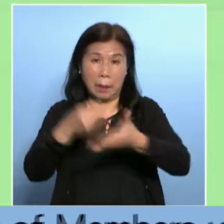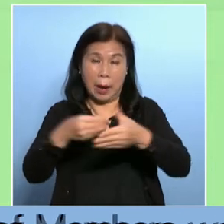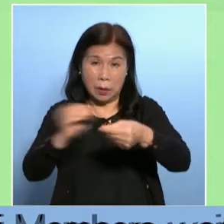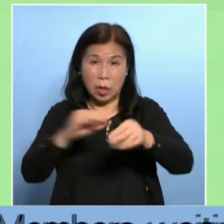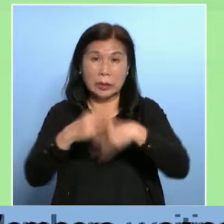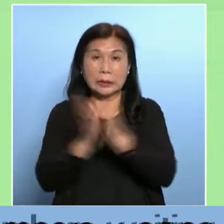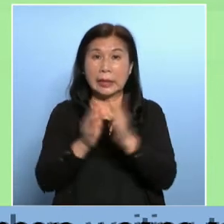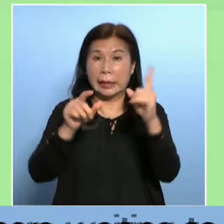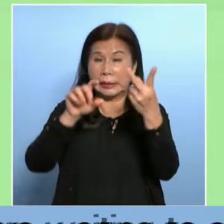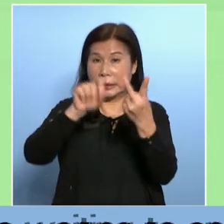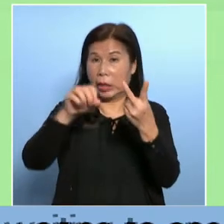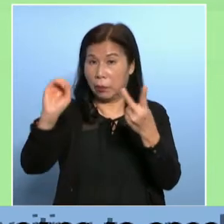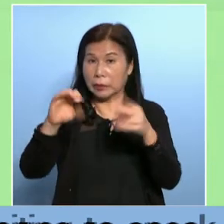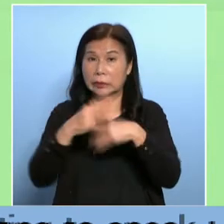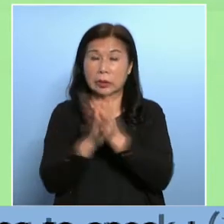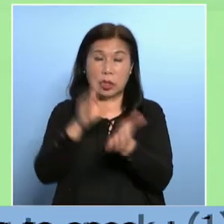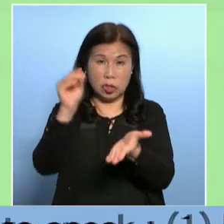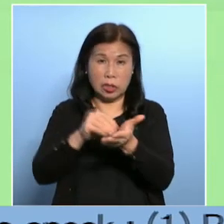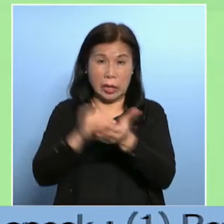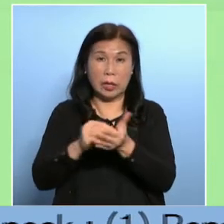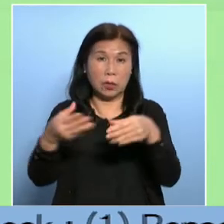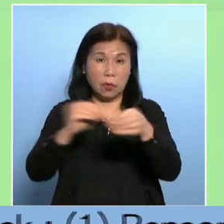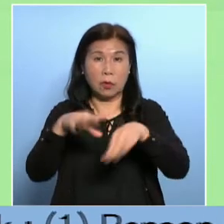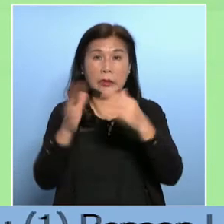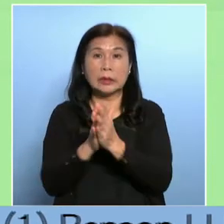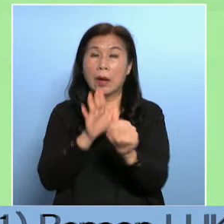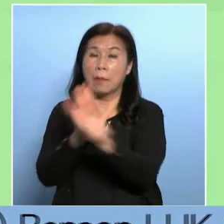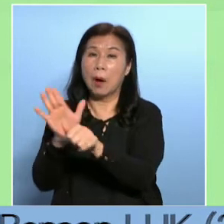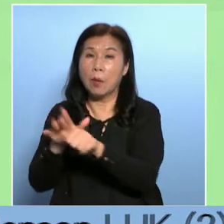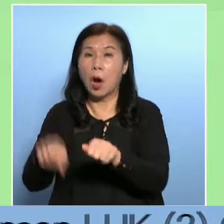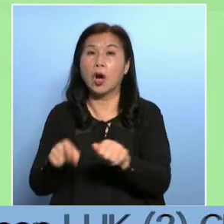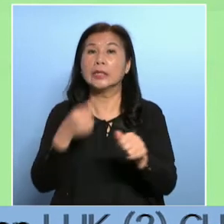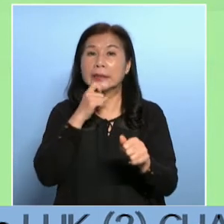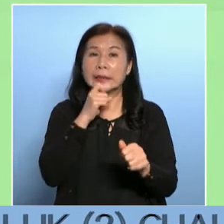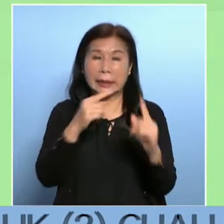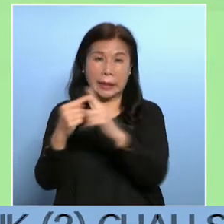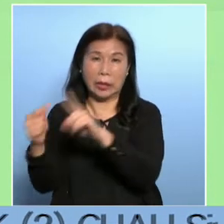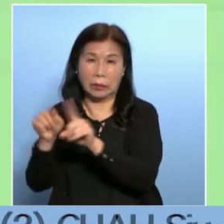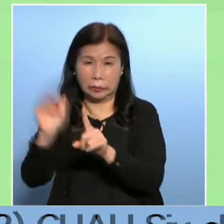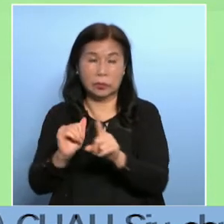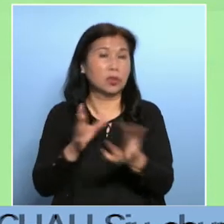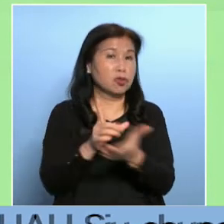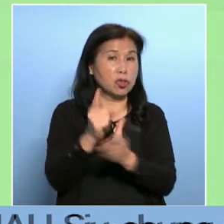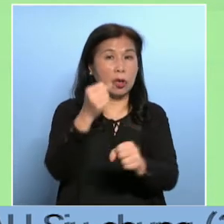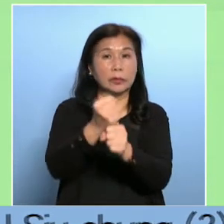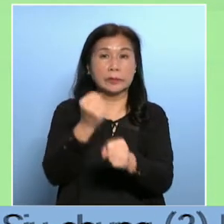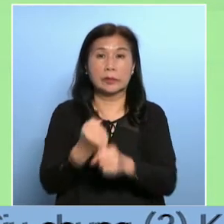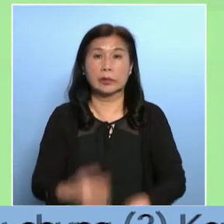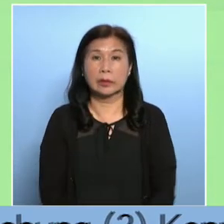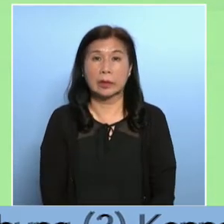consumption voucher 2.0 and exploring targeted consumption vouchers to help specific